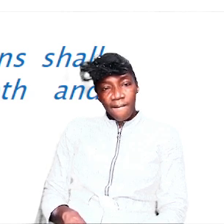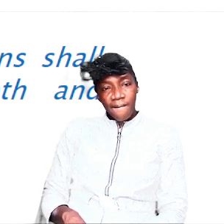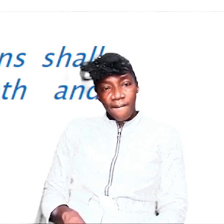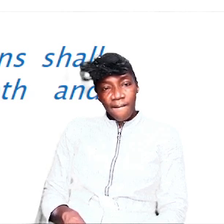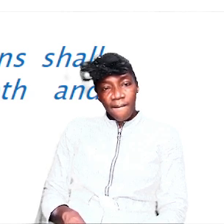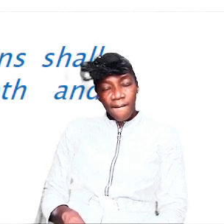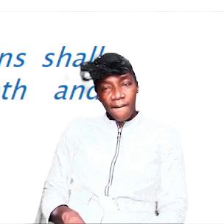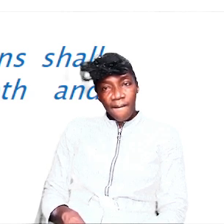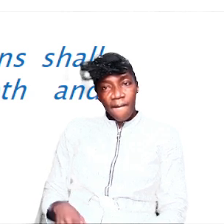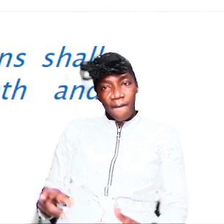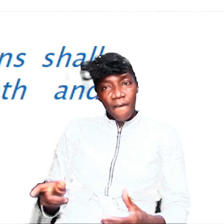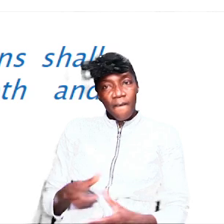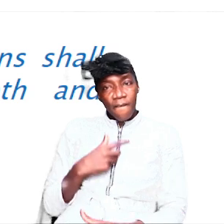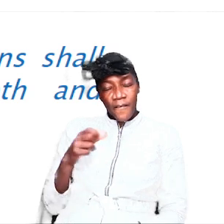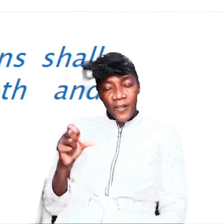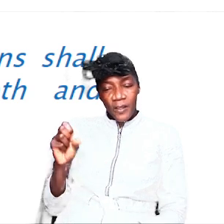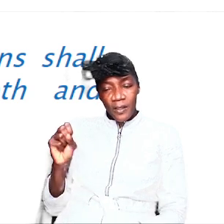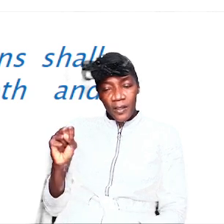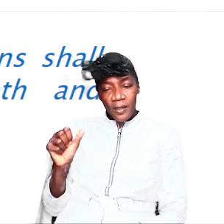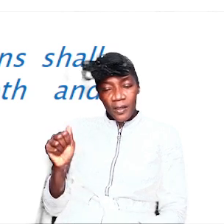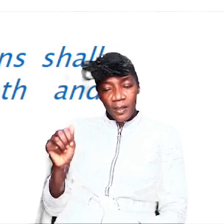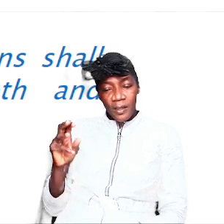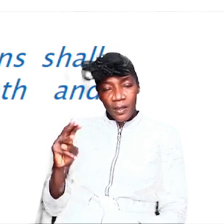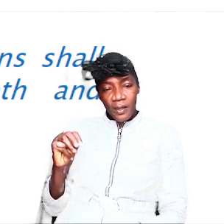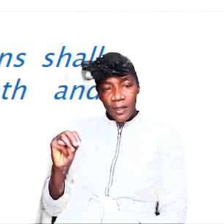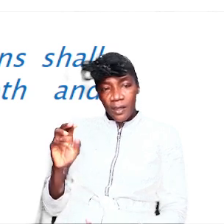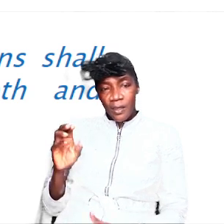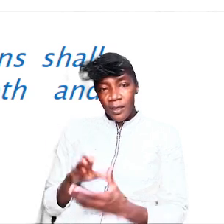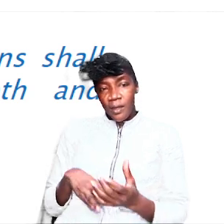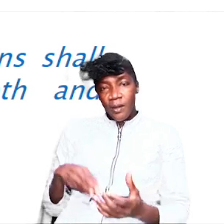Now let us look at 1 Samuel 15,